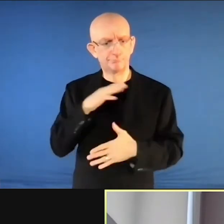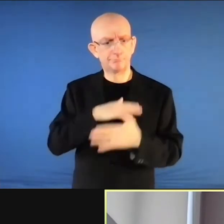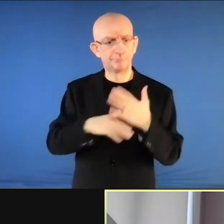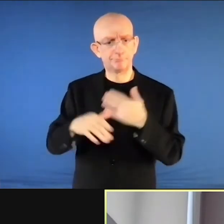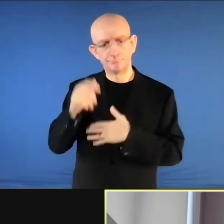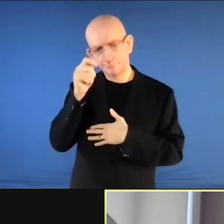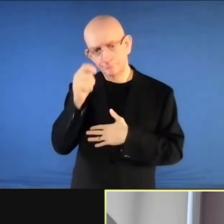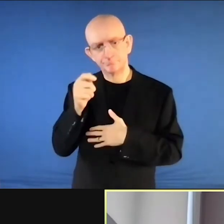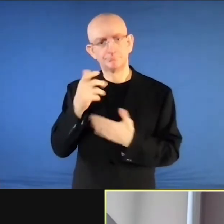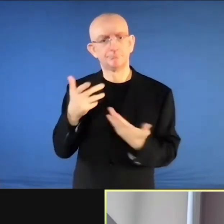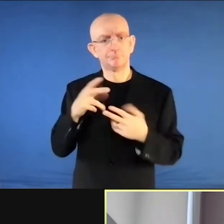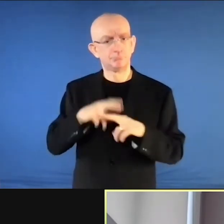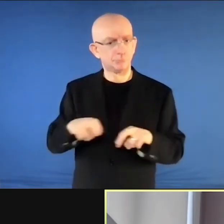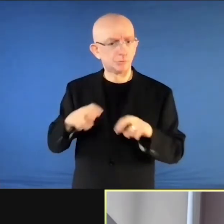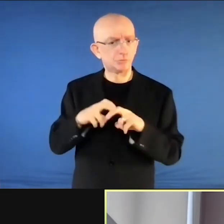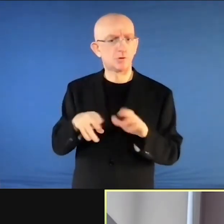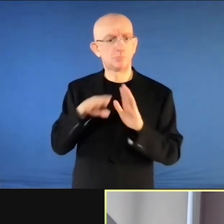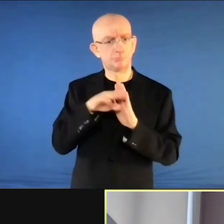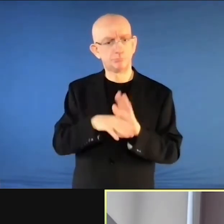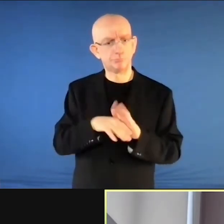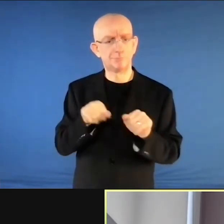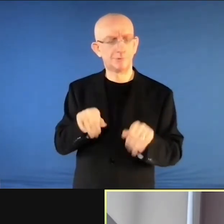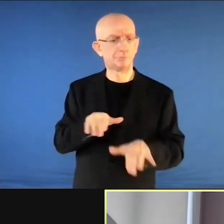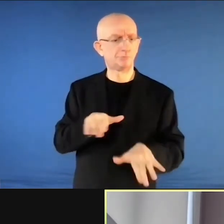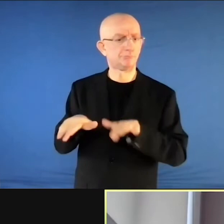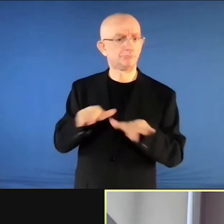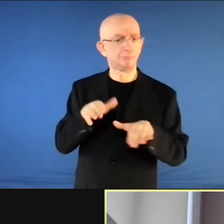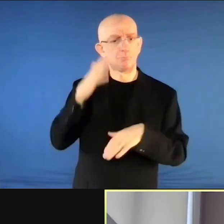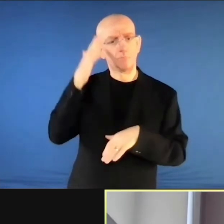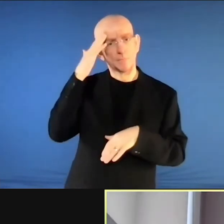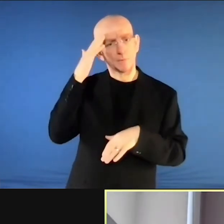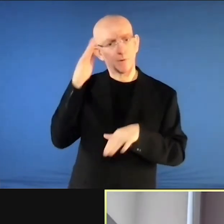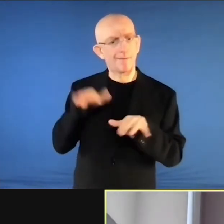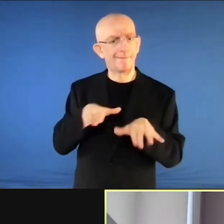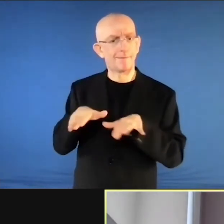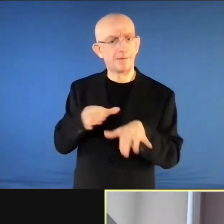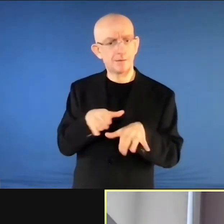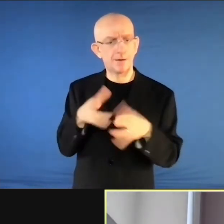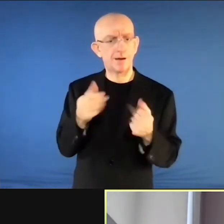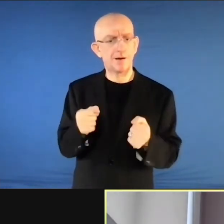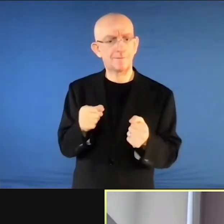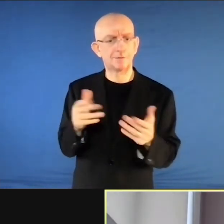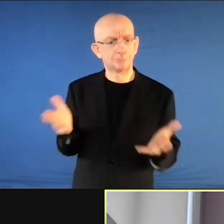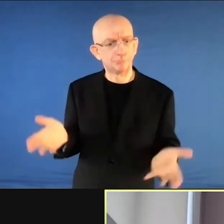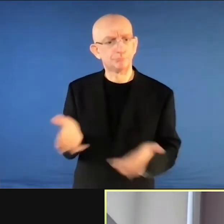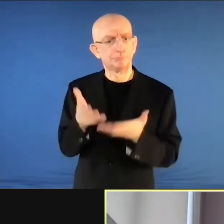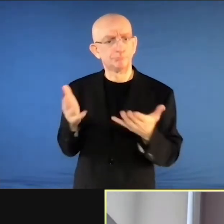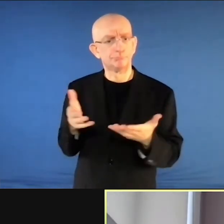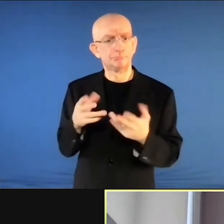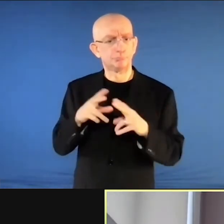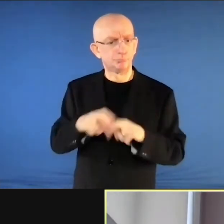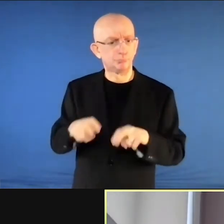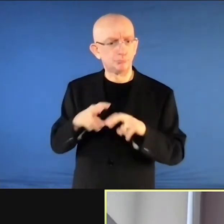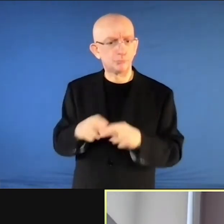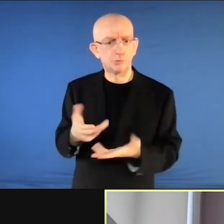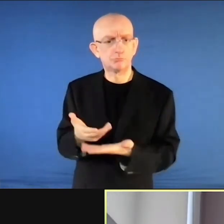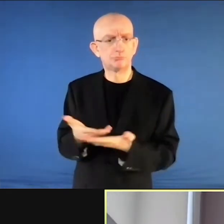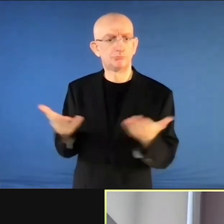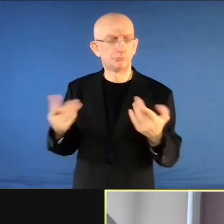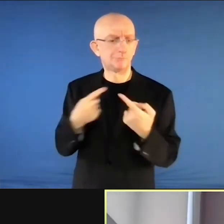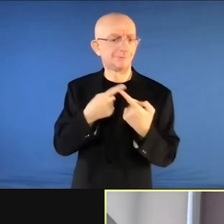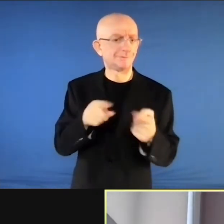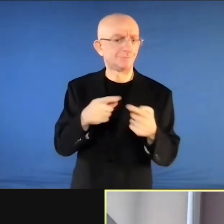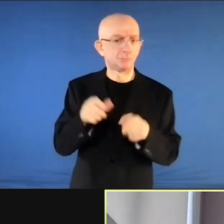and different stakeholders, including policymakers, practitioners, and people who